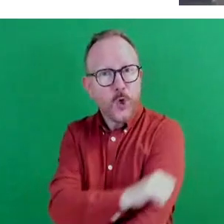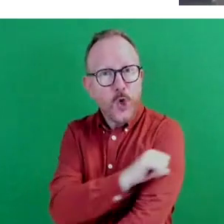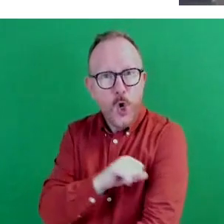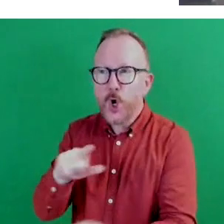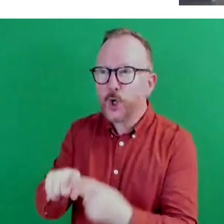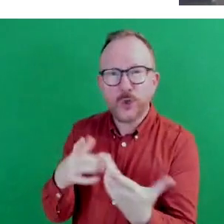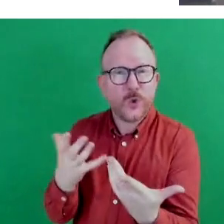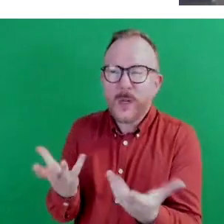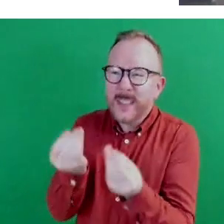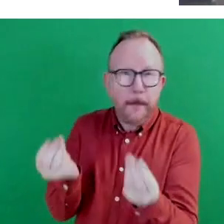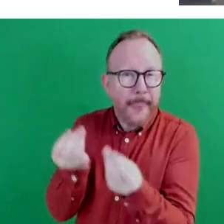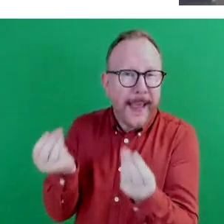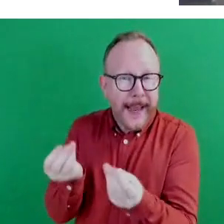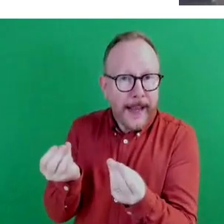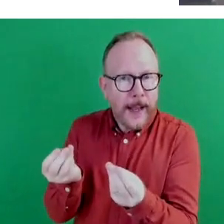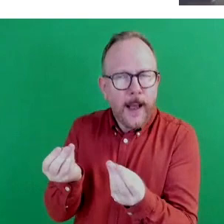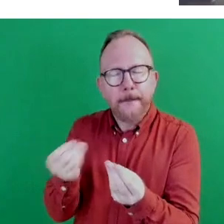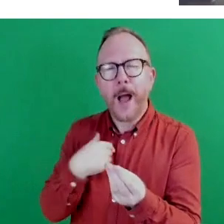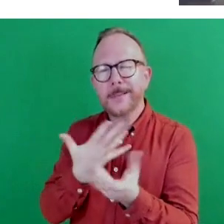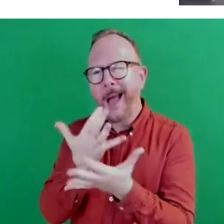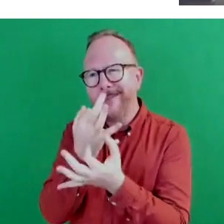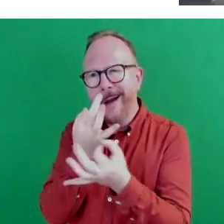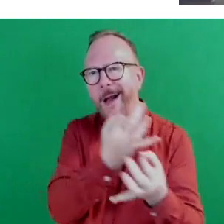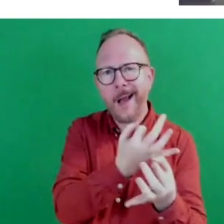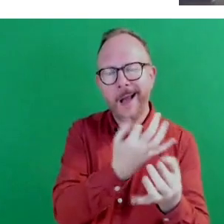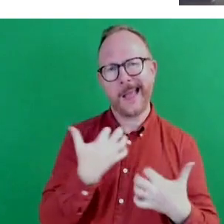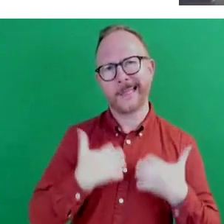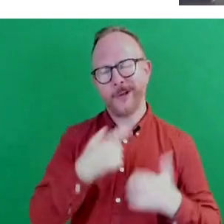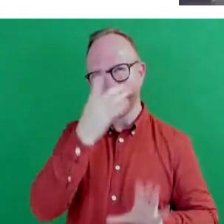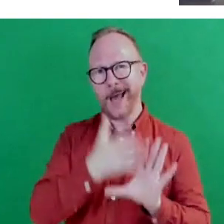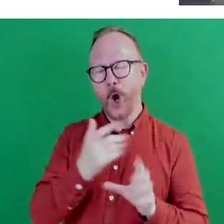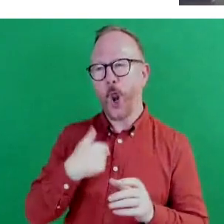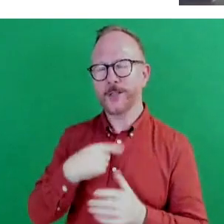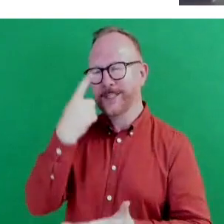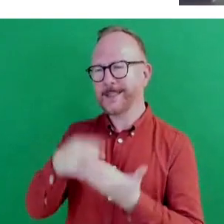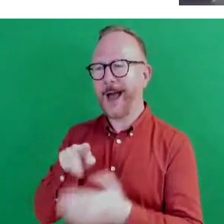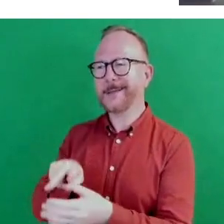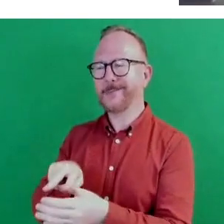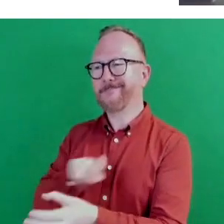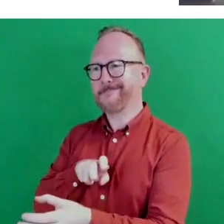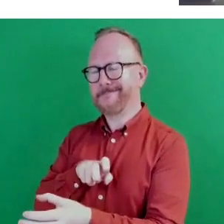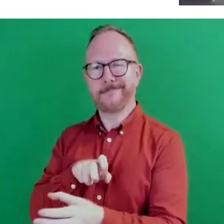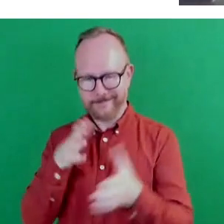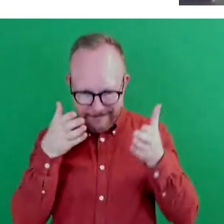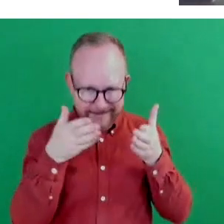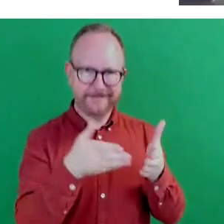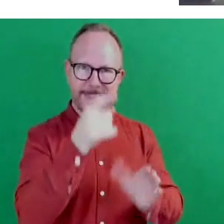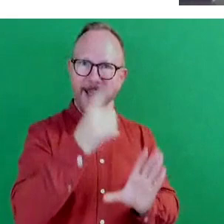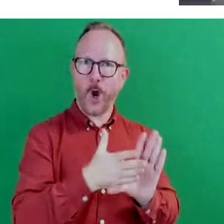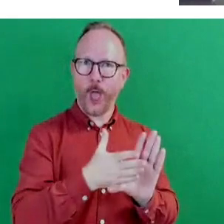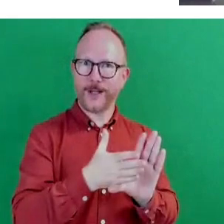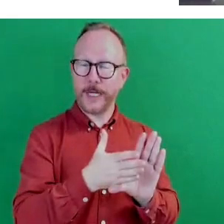I'd always been interested in psychology. So I thought, actually, I'm going to pursue that route. So I went back